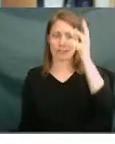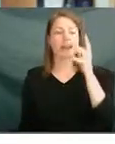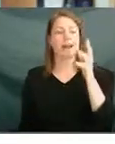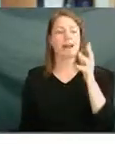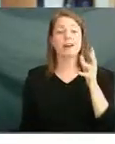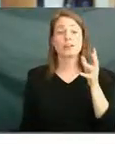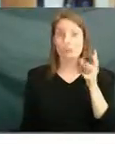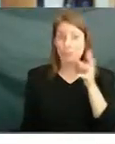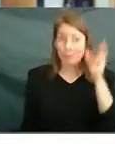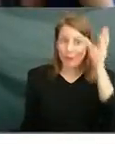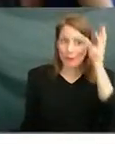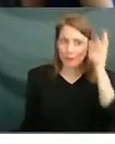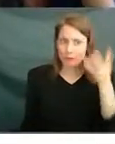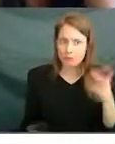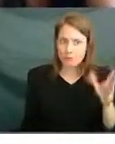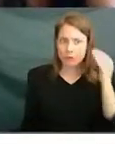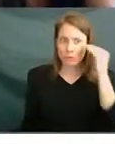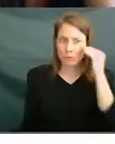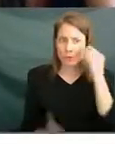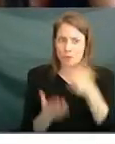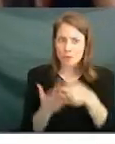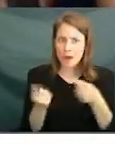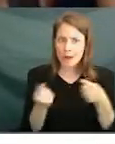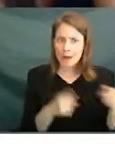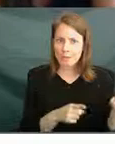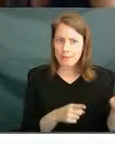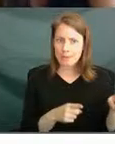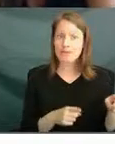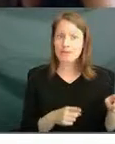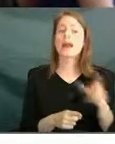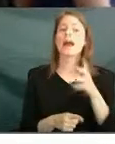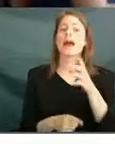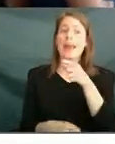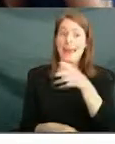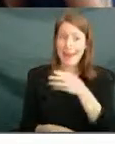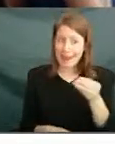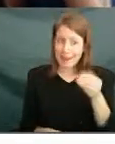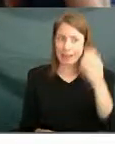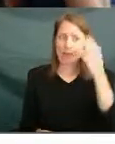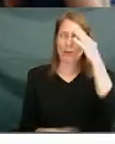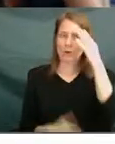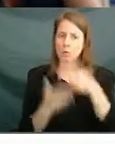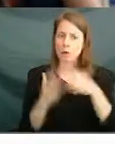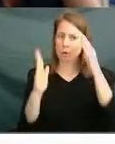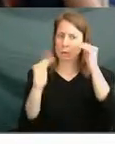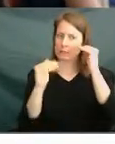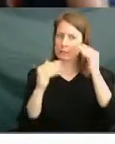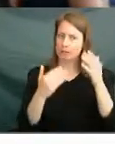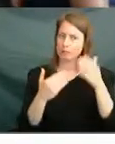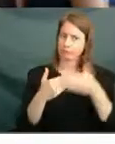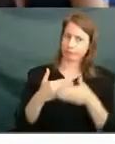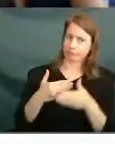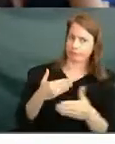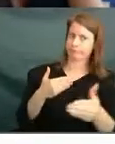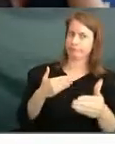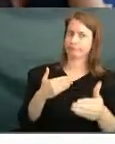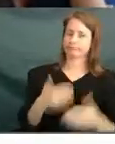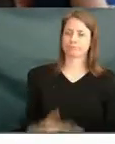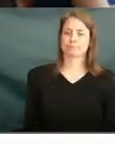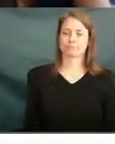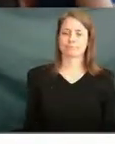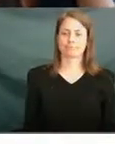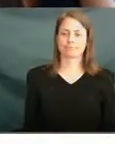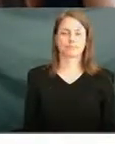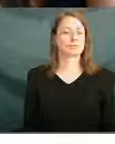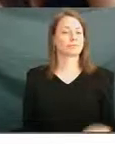their child going to do? Later, Elin talks to the victim again and with his agreement to the bullies together as